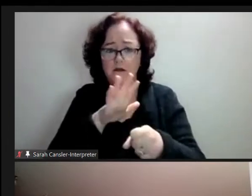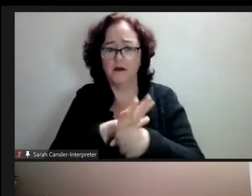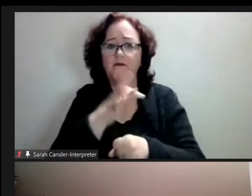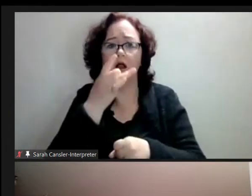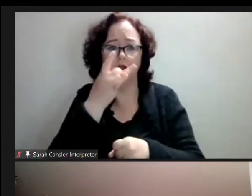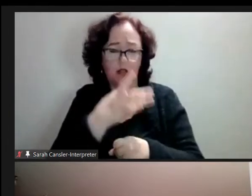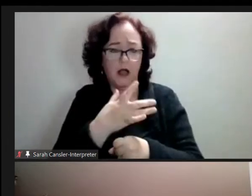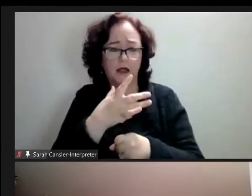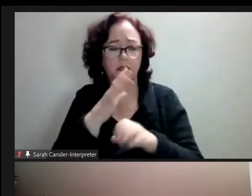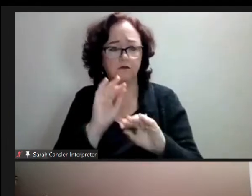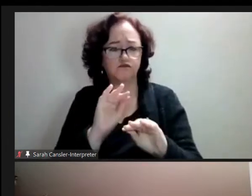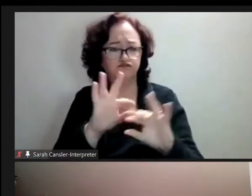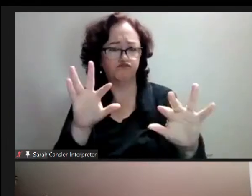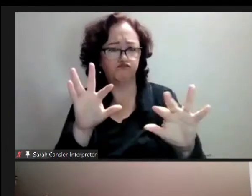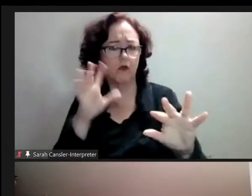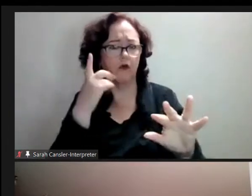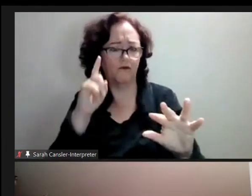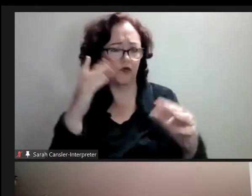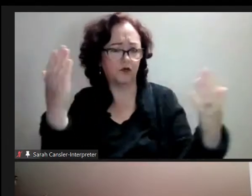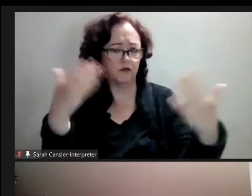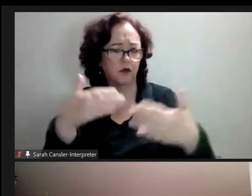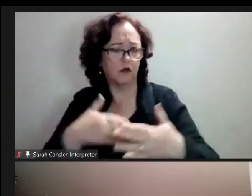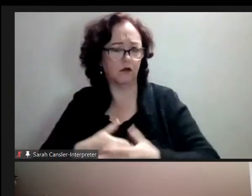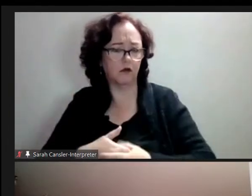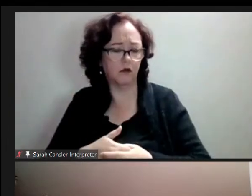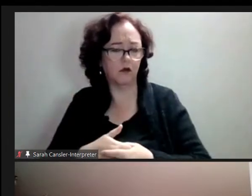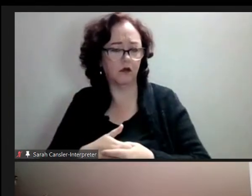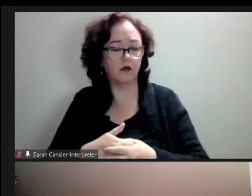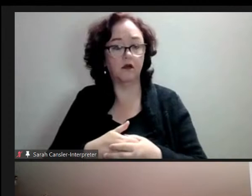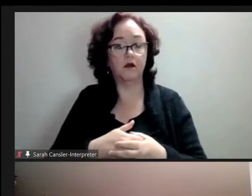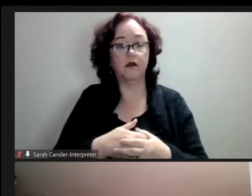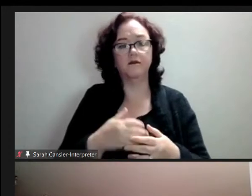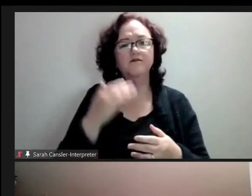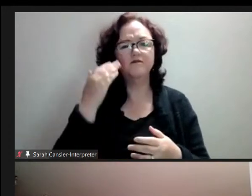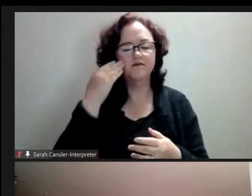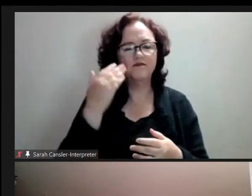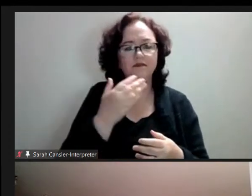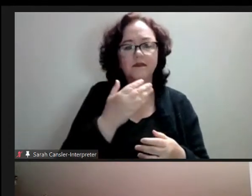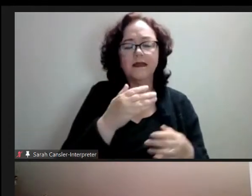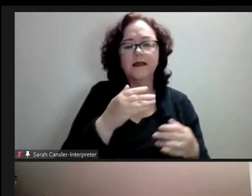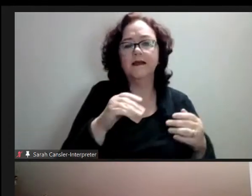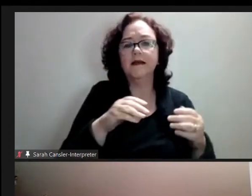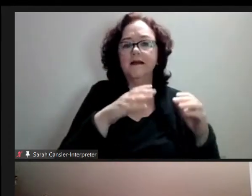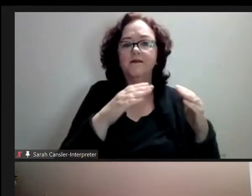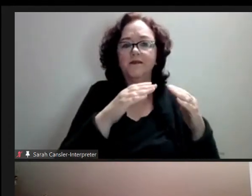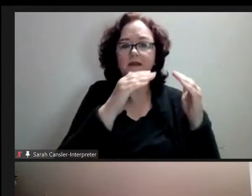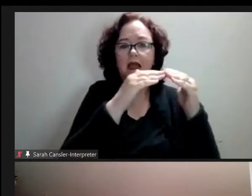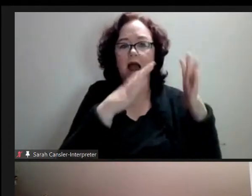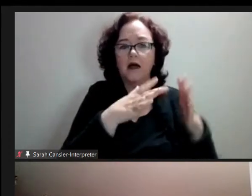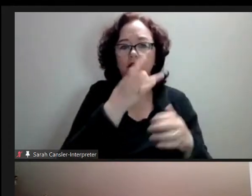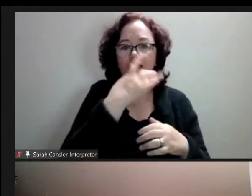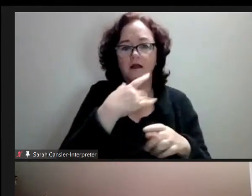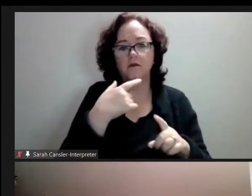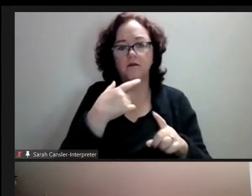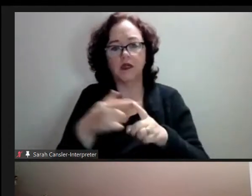nighttime between the station house light and the street lights adjacent.